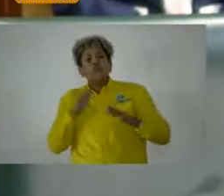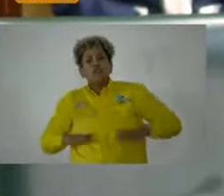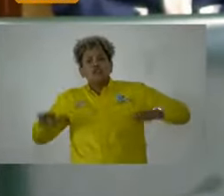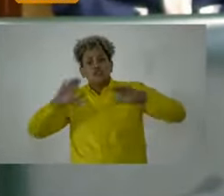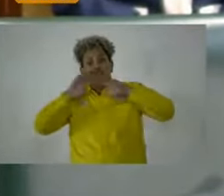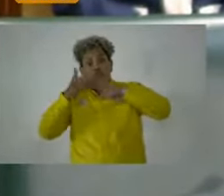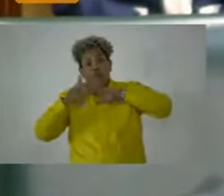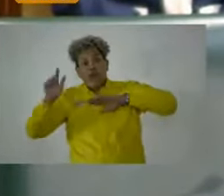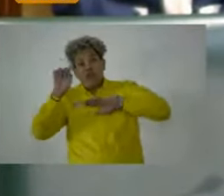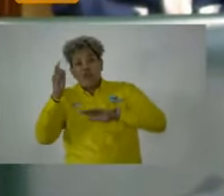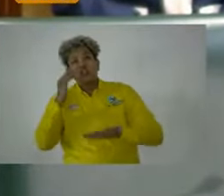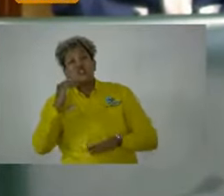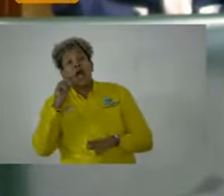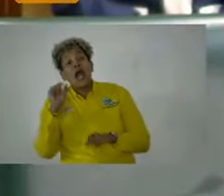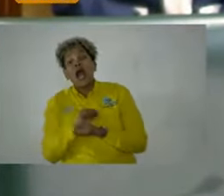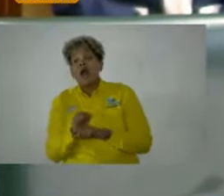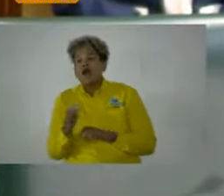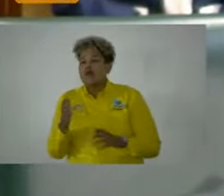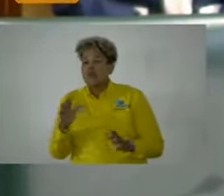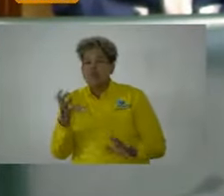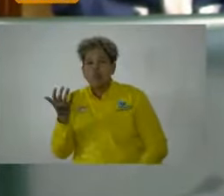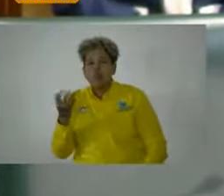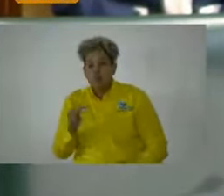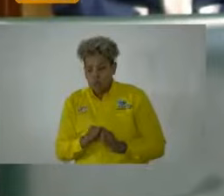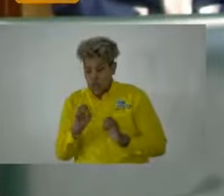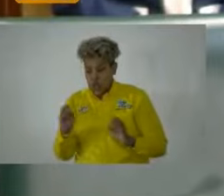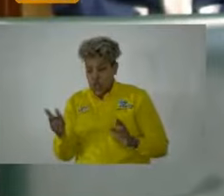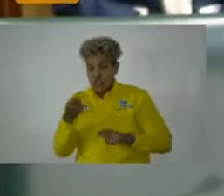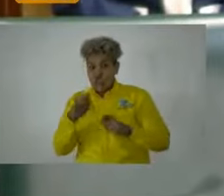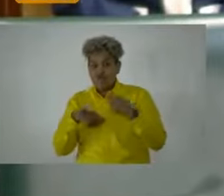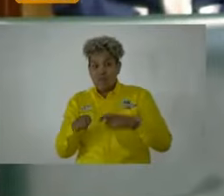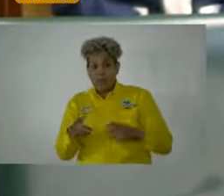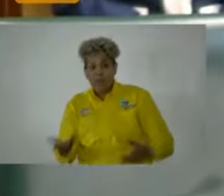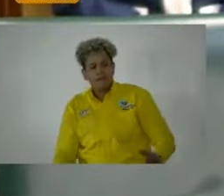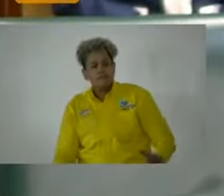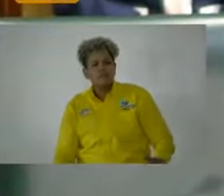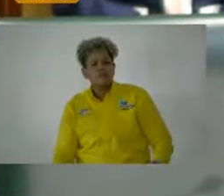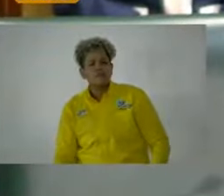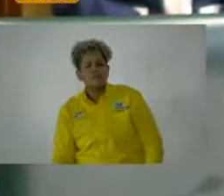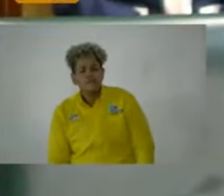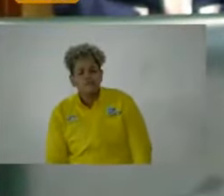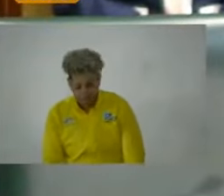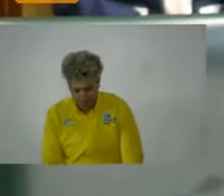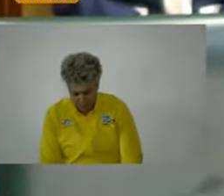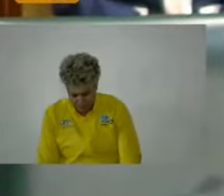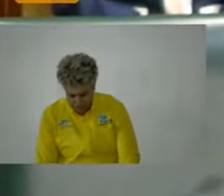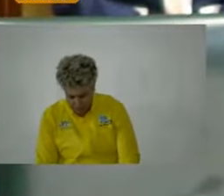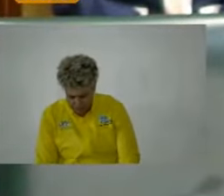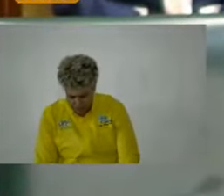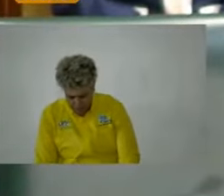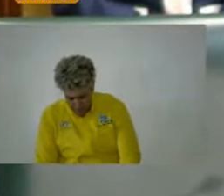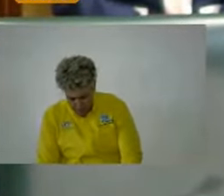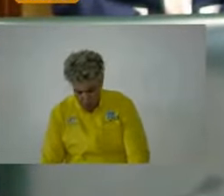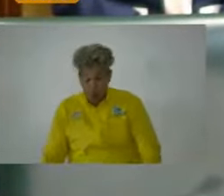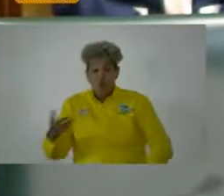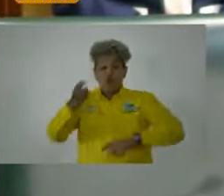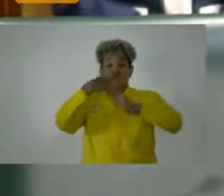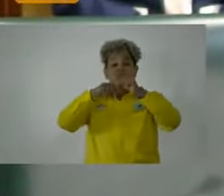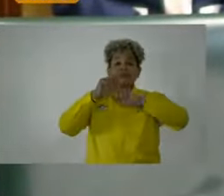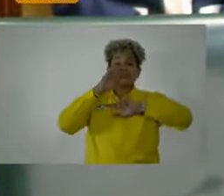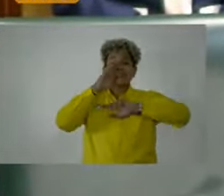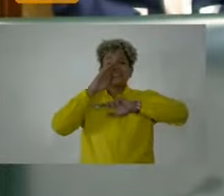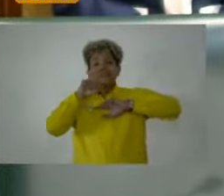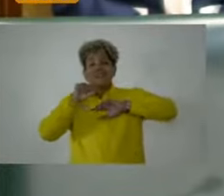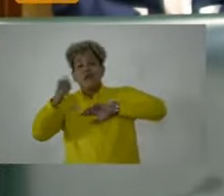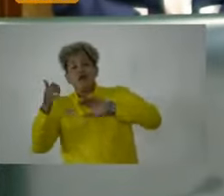the country where sugar has atrophied with nothing to replace it. And what has in fact replaced it is the scamming and other